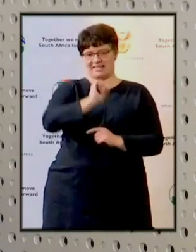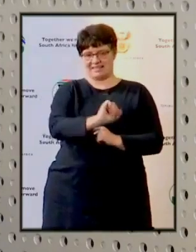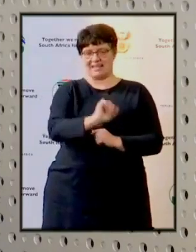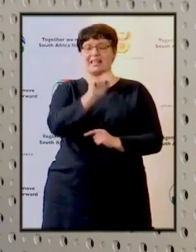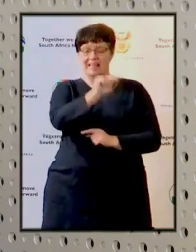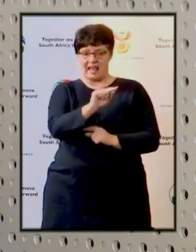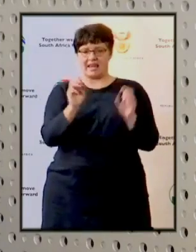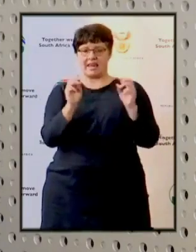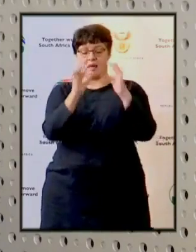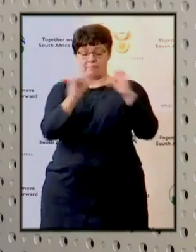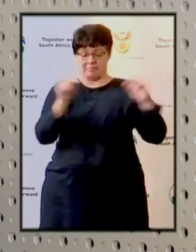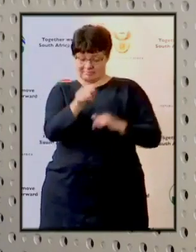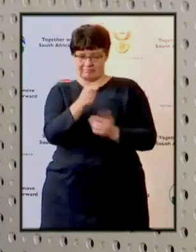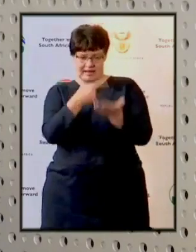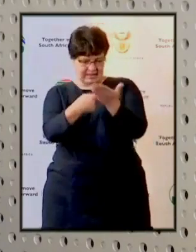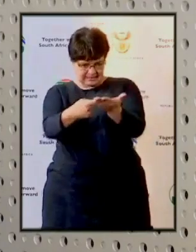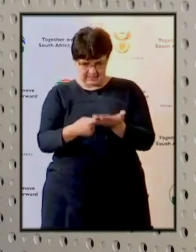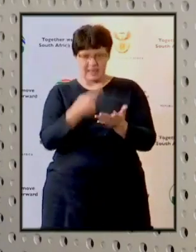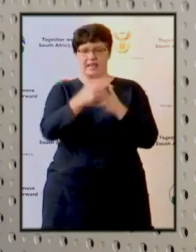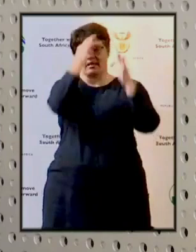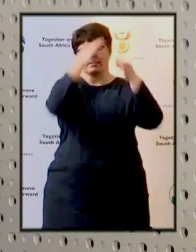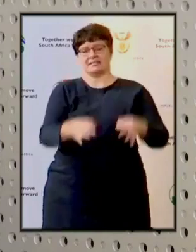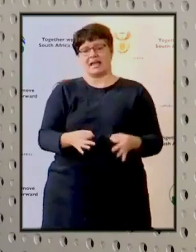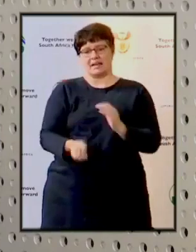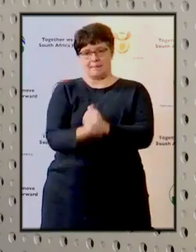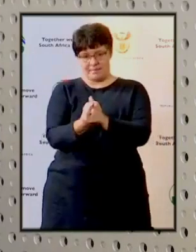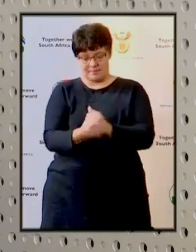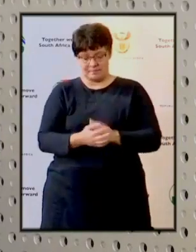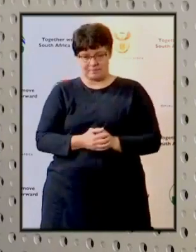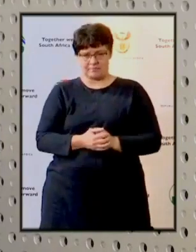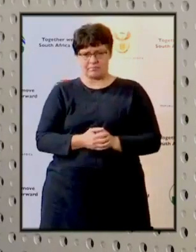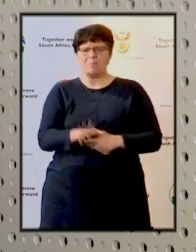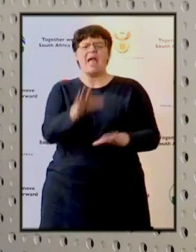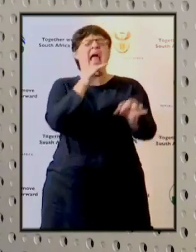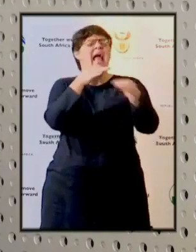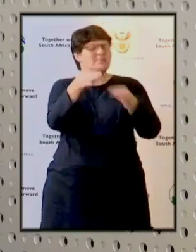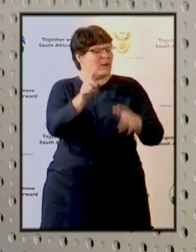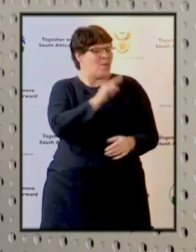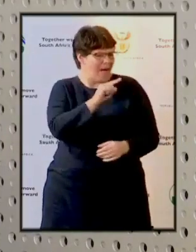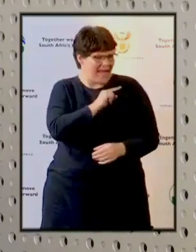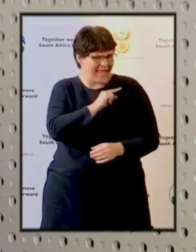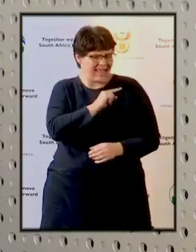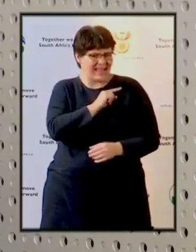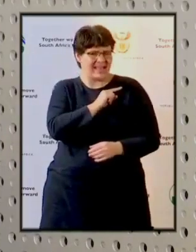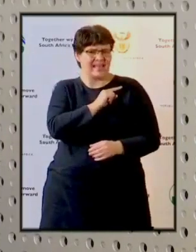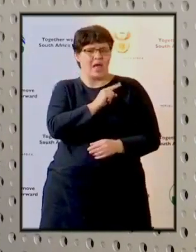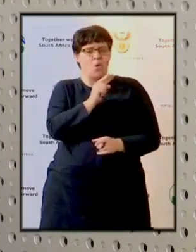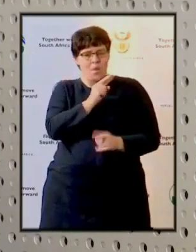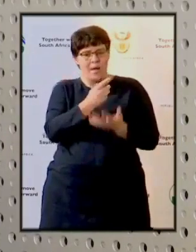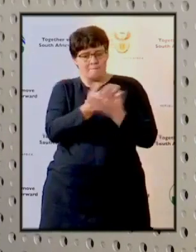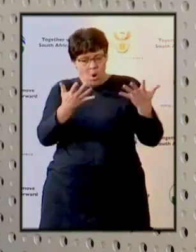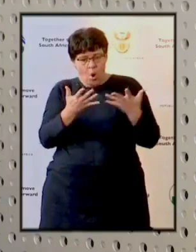at Cabinet and a decision is made. And I point that out because the more we work closely with each other as